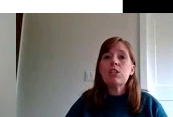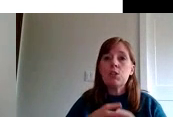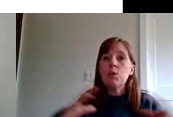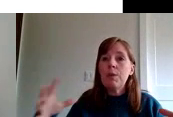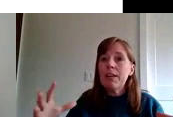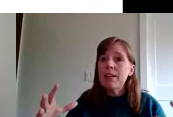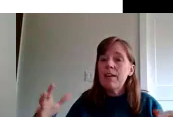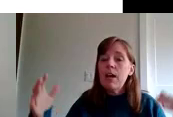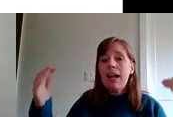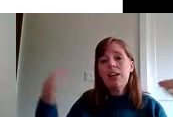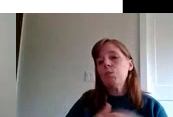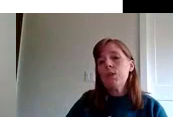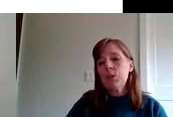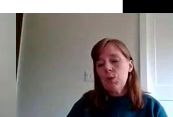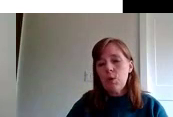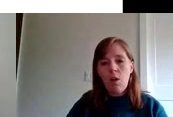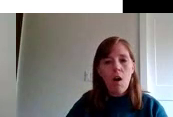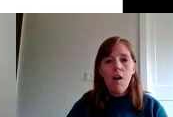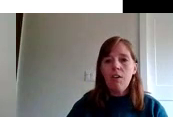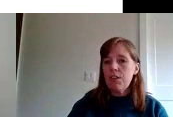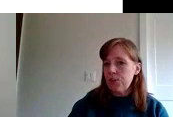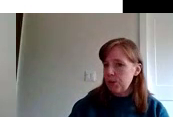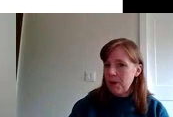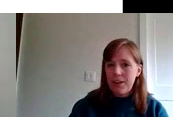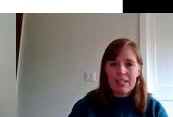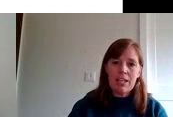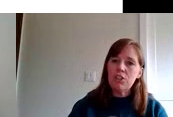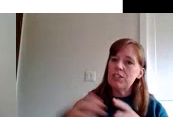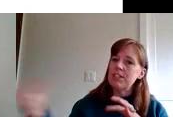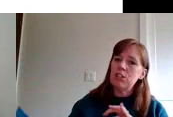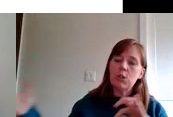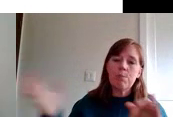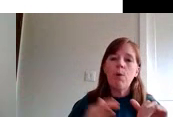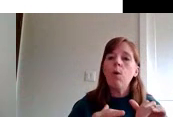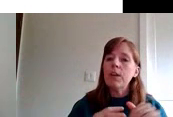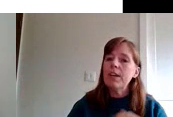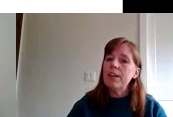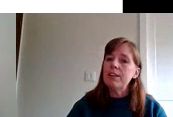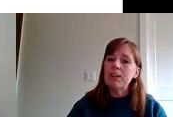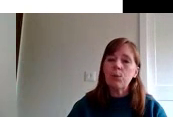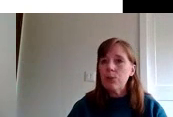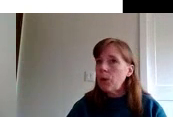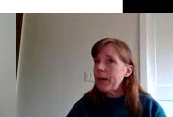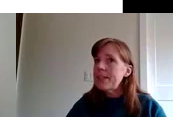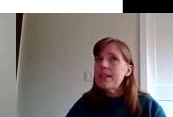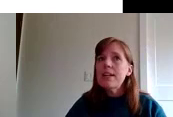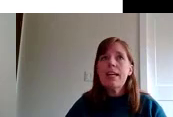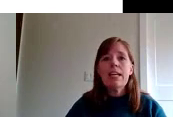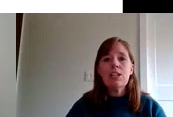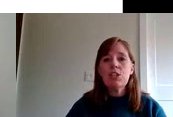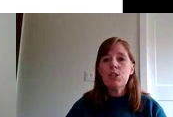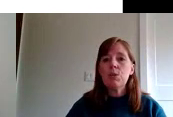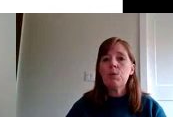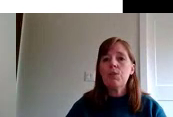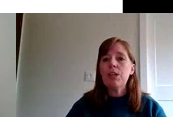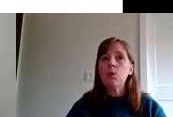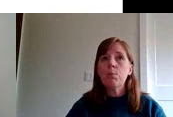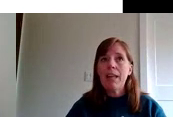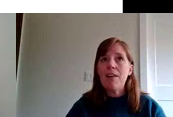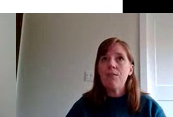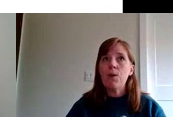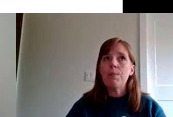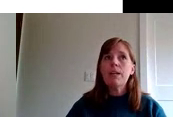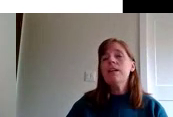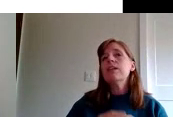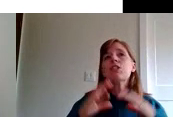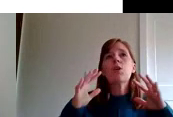and the ability to zoom in. And with Google, all the third-party extensions that you can pull in, like read and write, into the